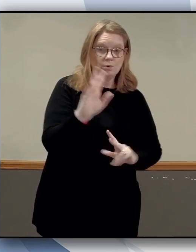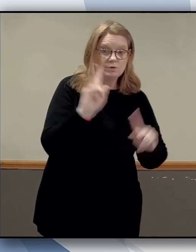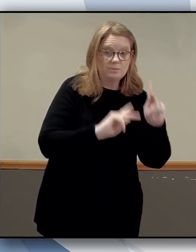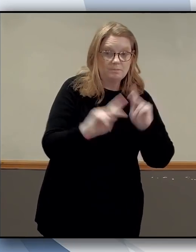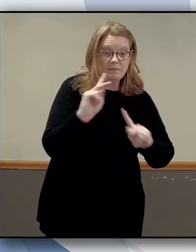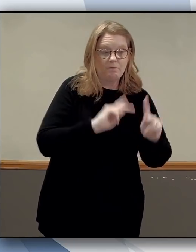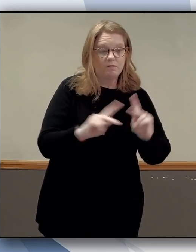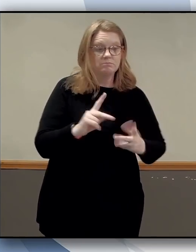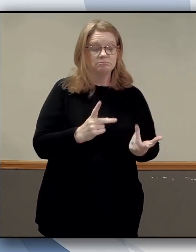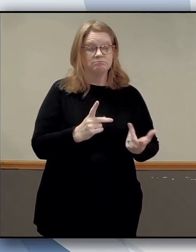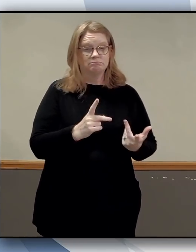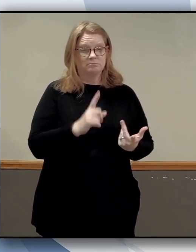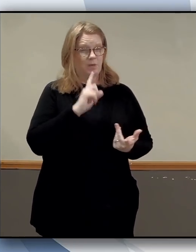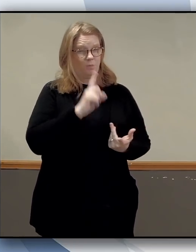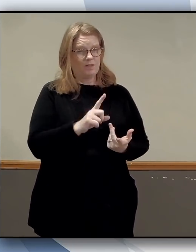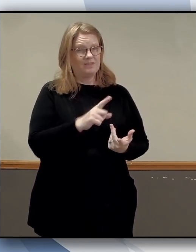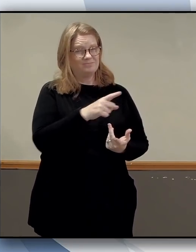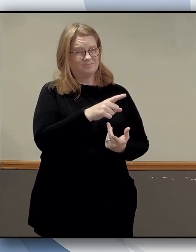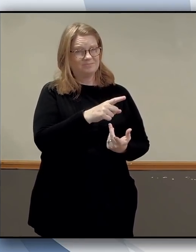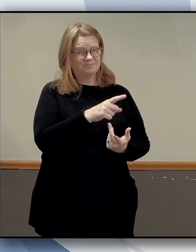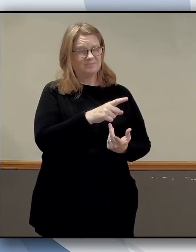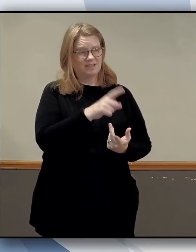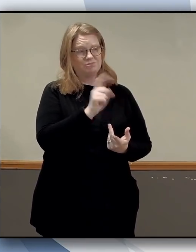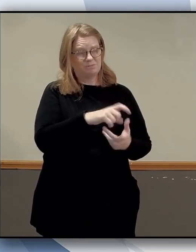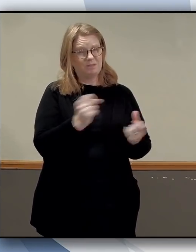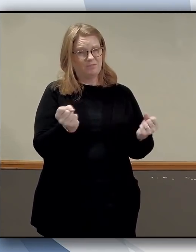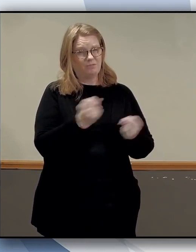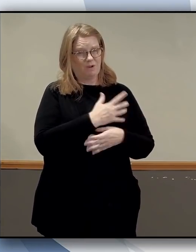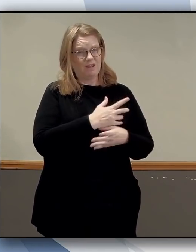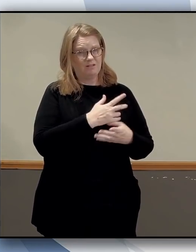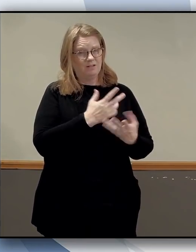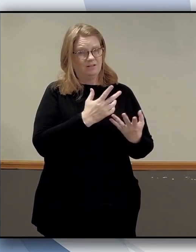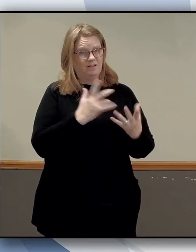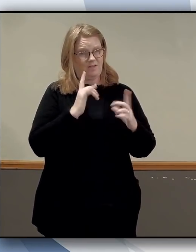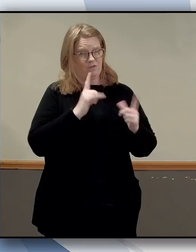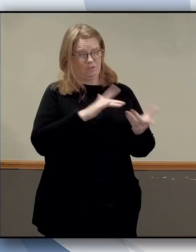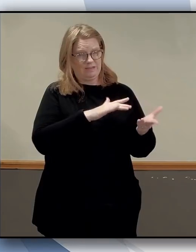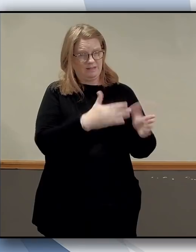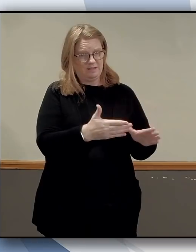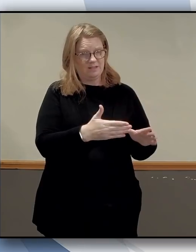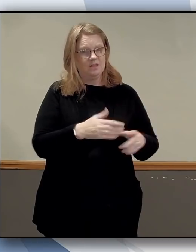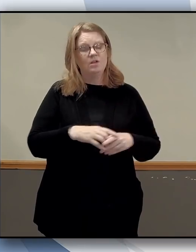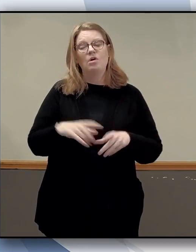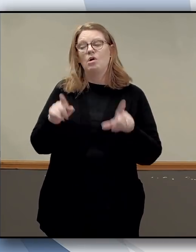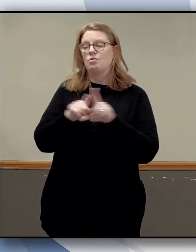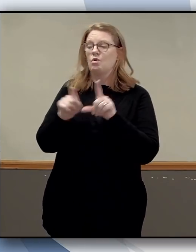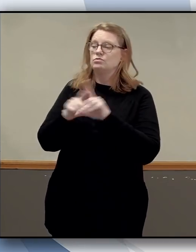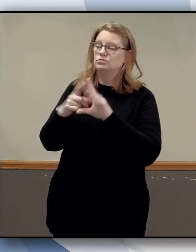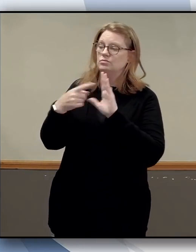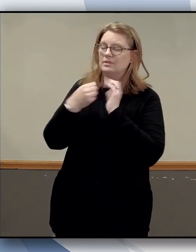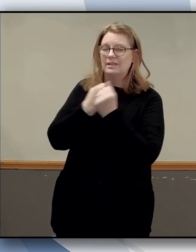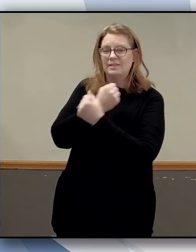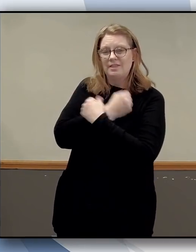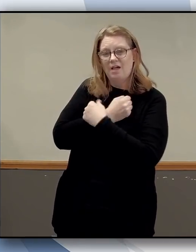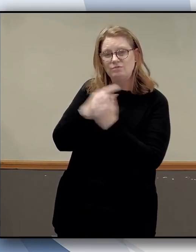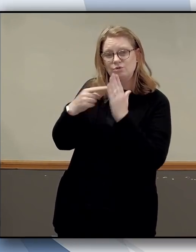rightly should be afraid of premature death, to also the love to show our children,